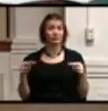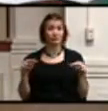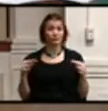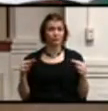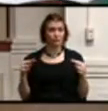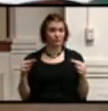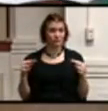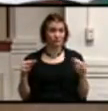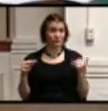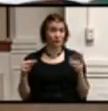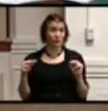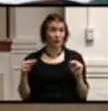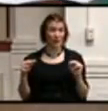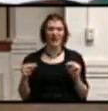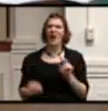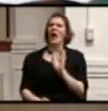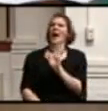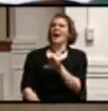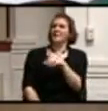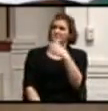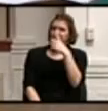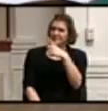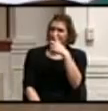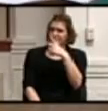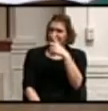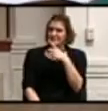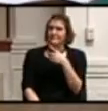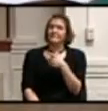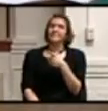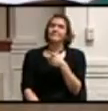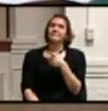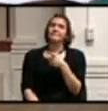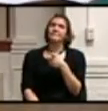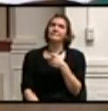Anybody? So, Ray, could you go back to